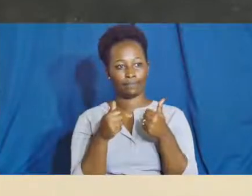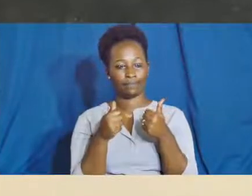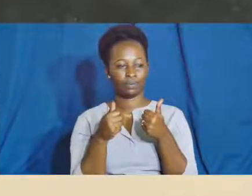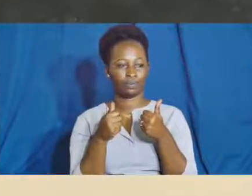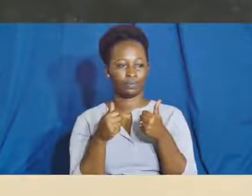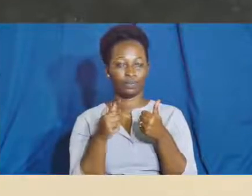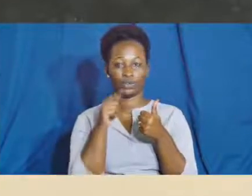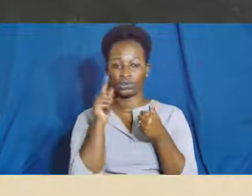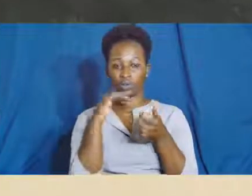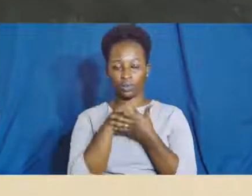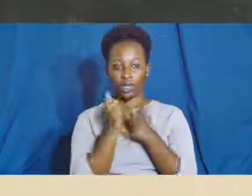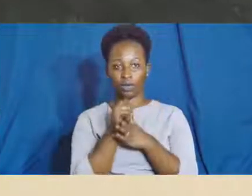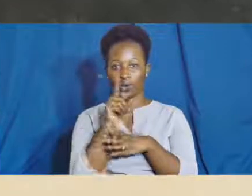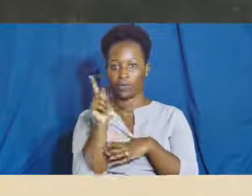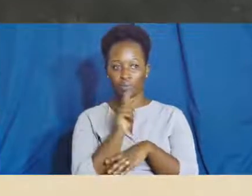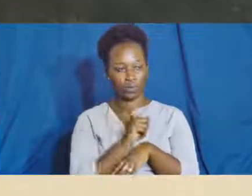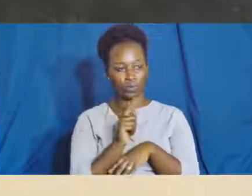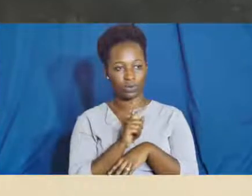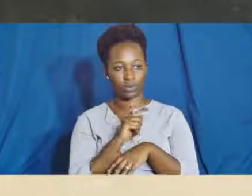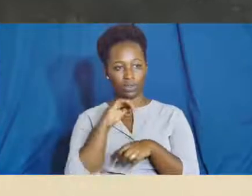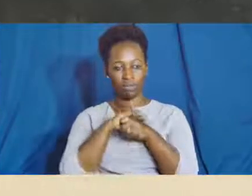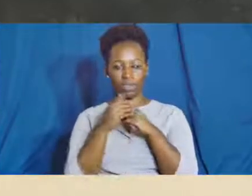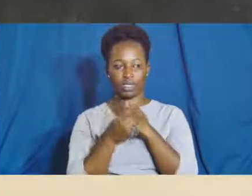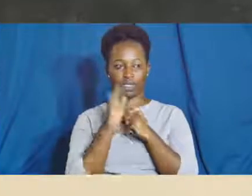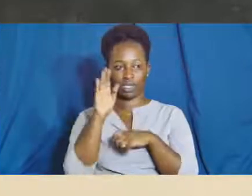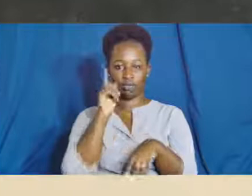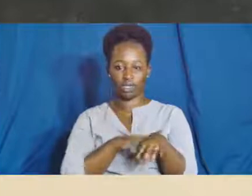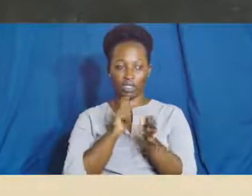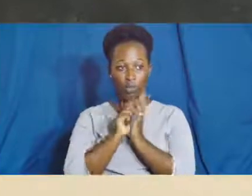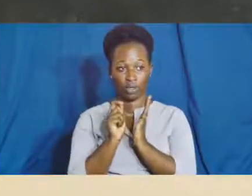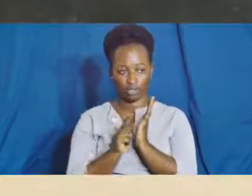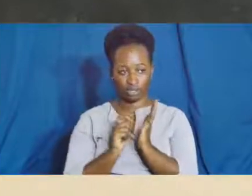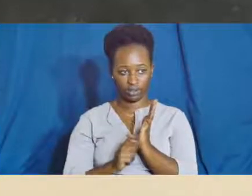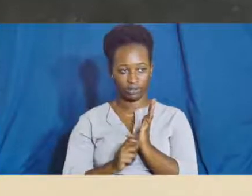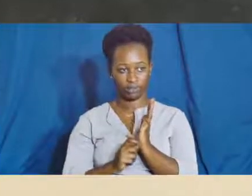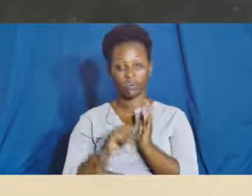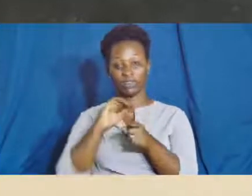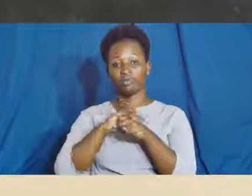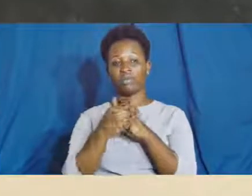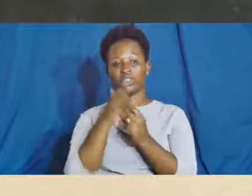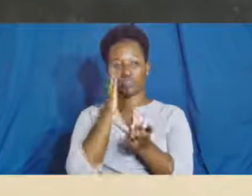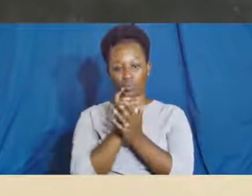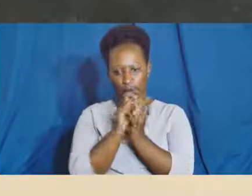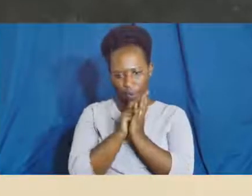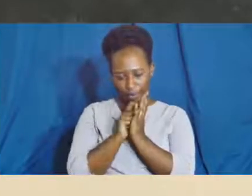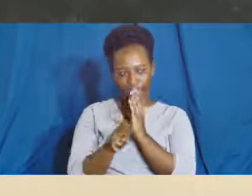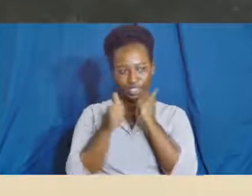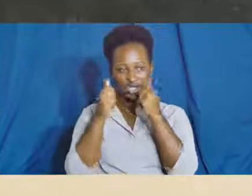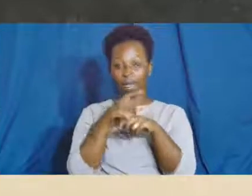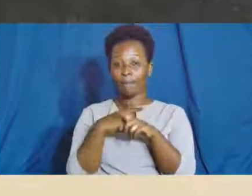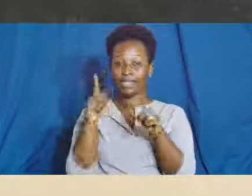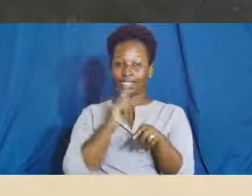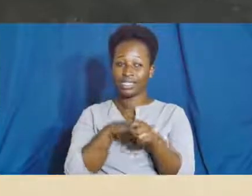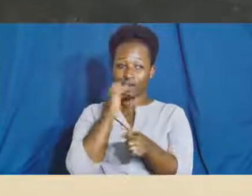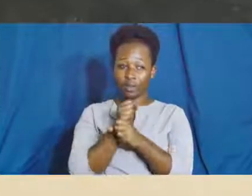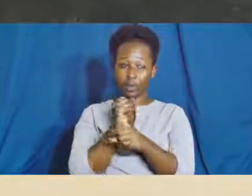such that you don't mix them when you are writing. You make sure you write them well. But when you are working it